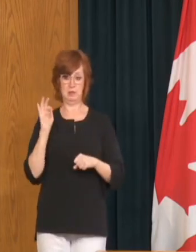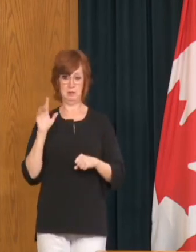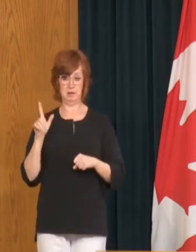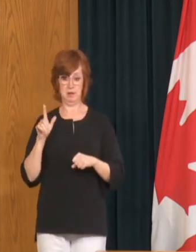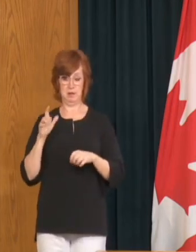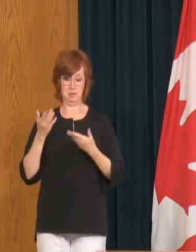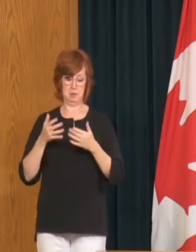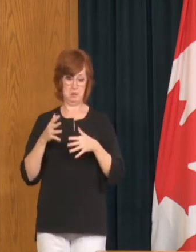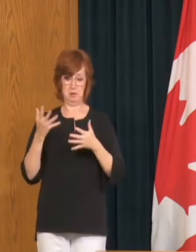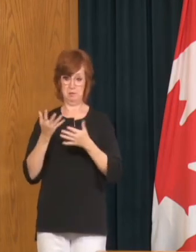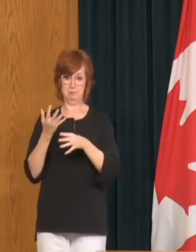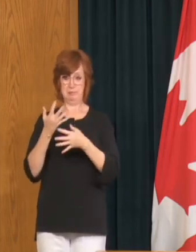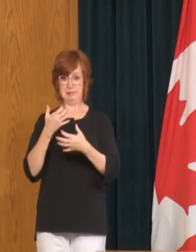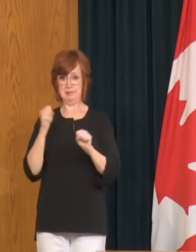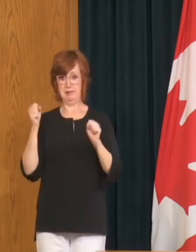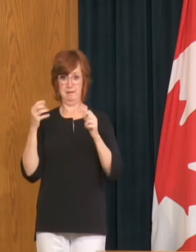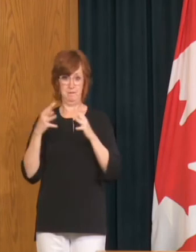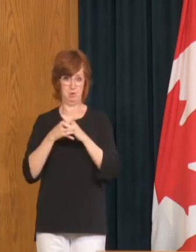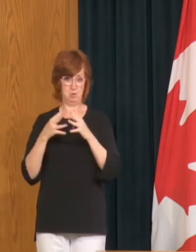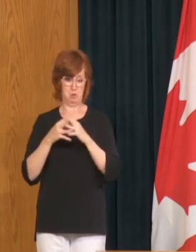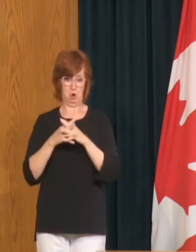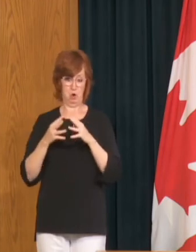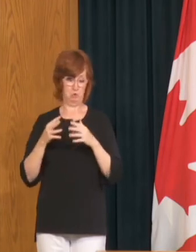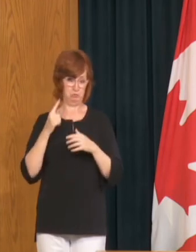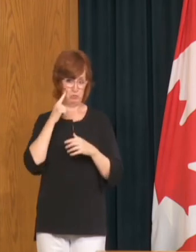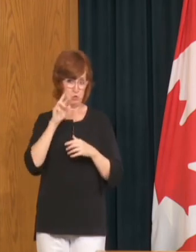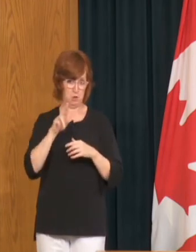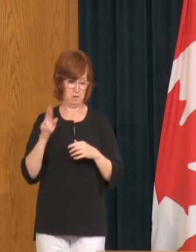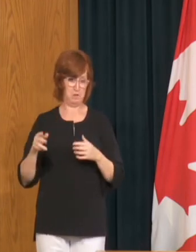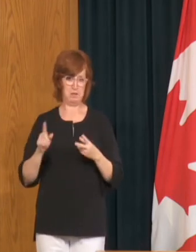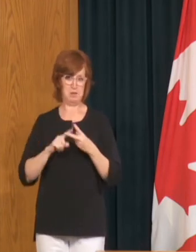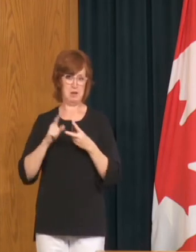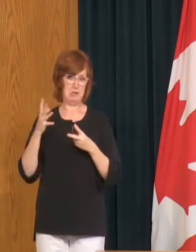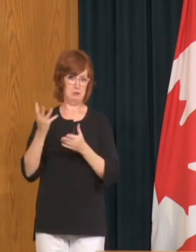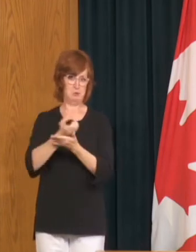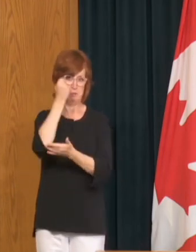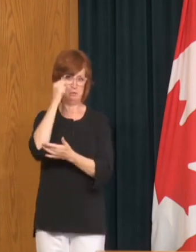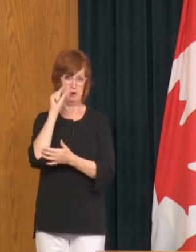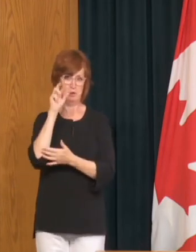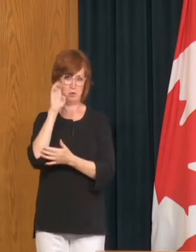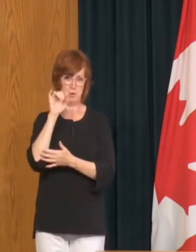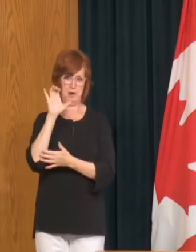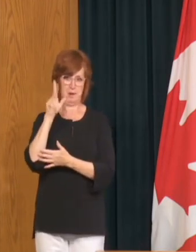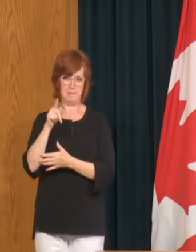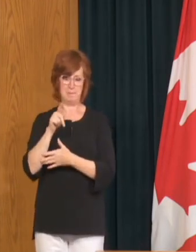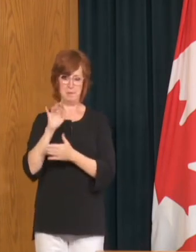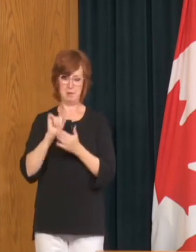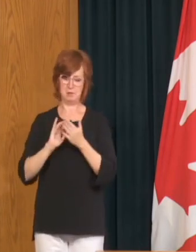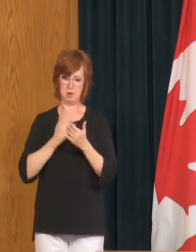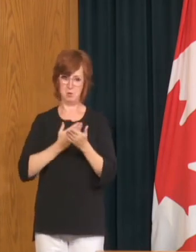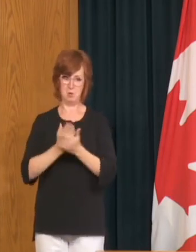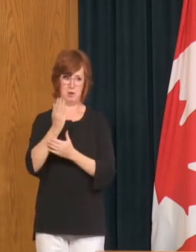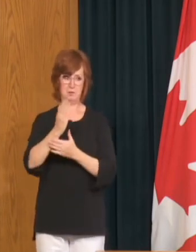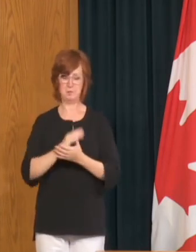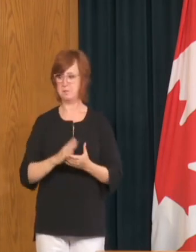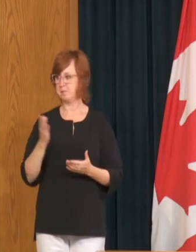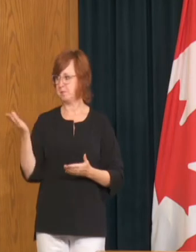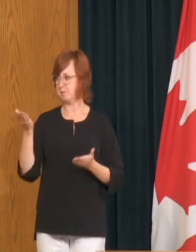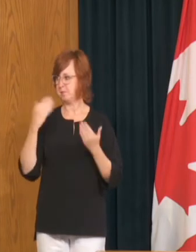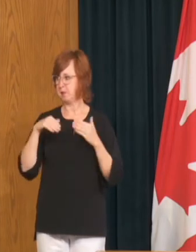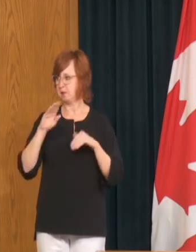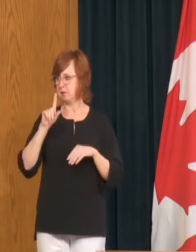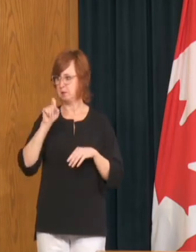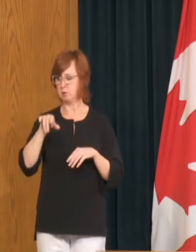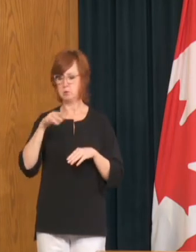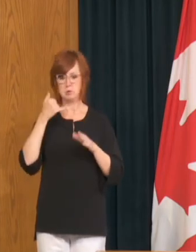salvage some season here in Regina and retake the cup that so rightfully deserves to be in this city. We'll take our next question